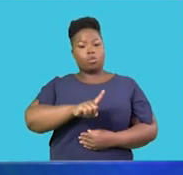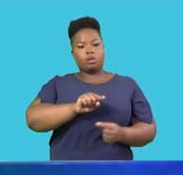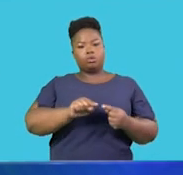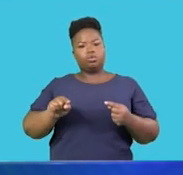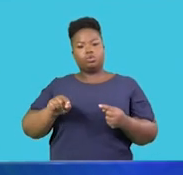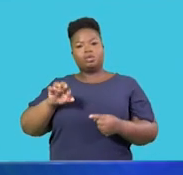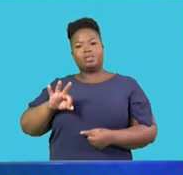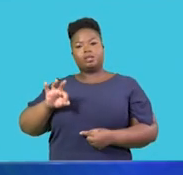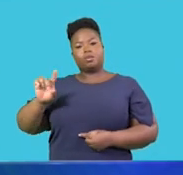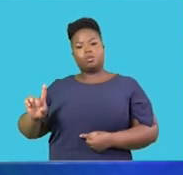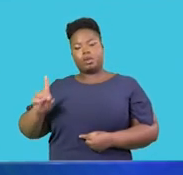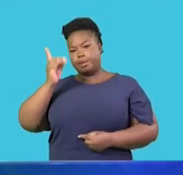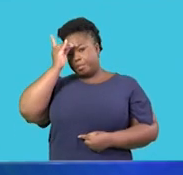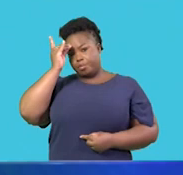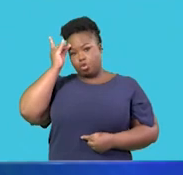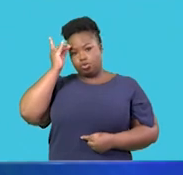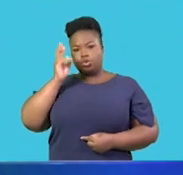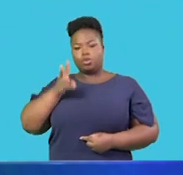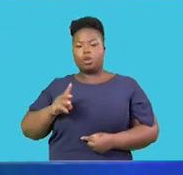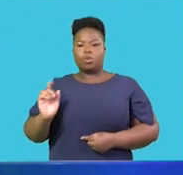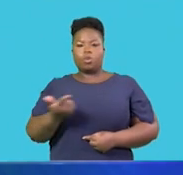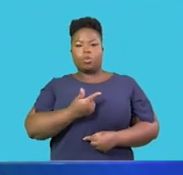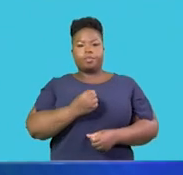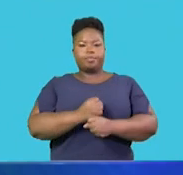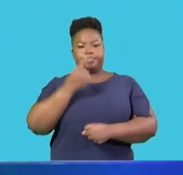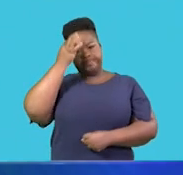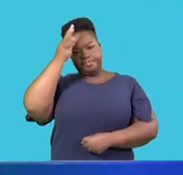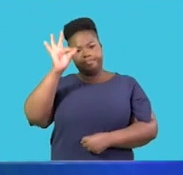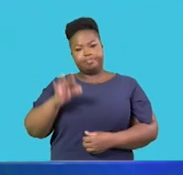wa mashumama tatu ananyegu match kuzo zongi nkolos kakukulu mende